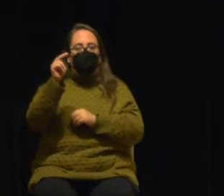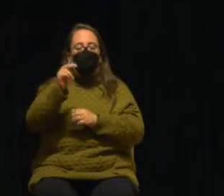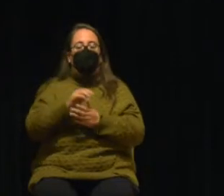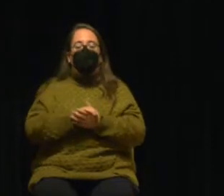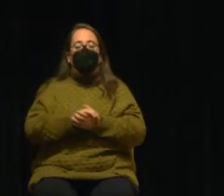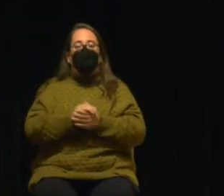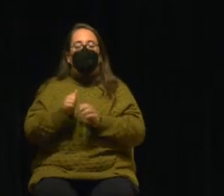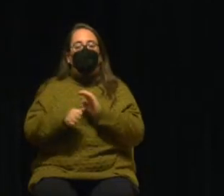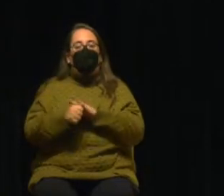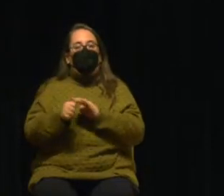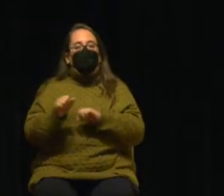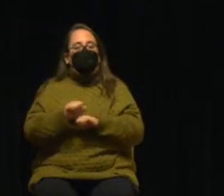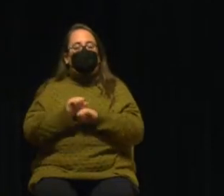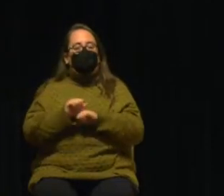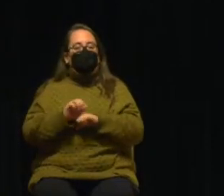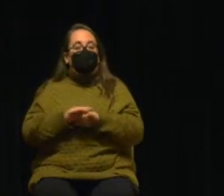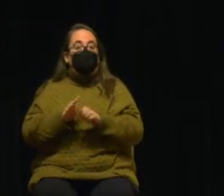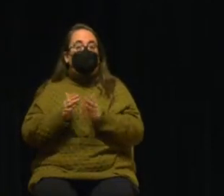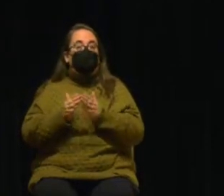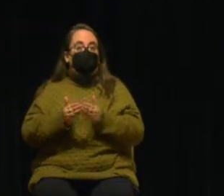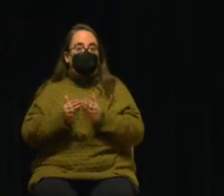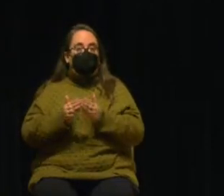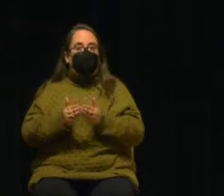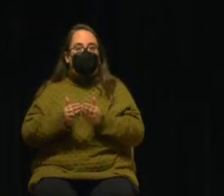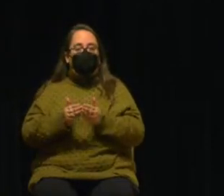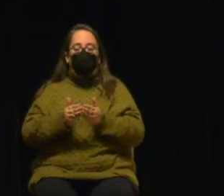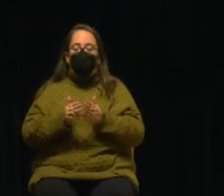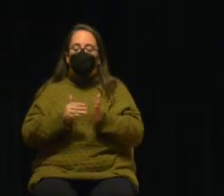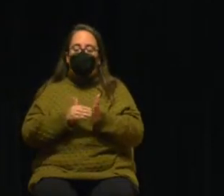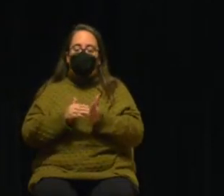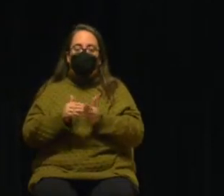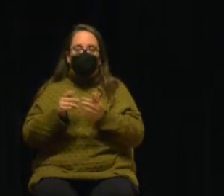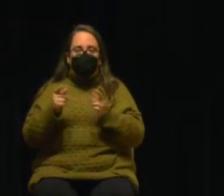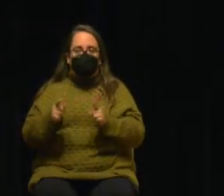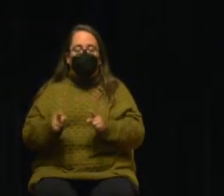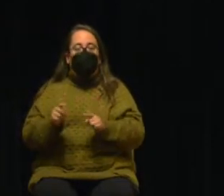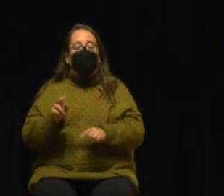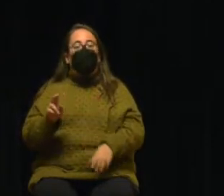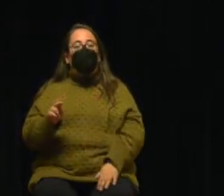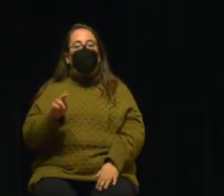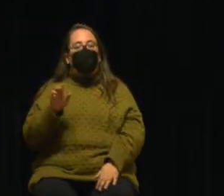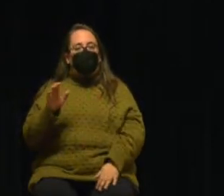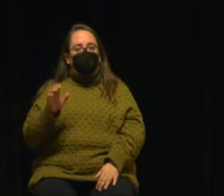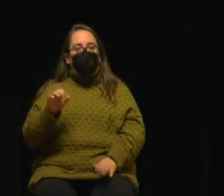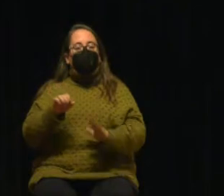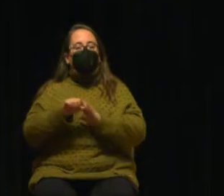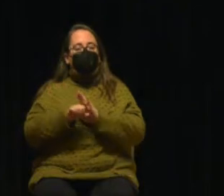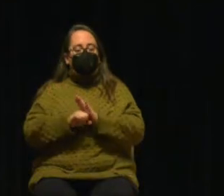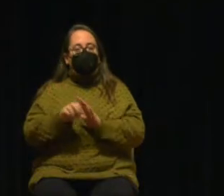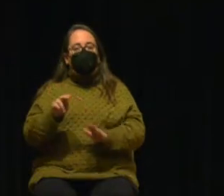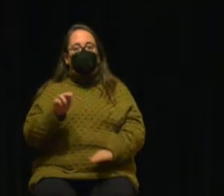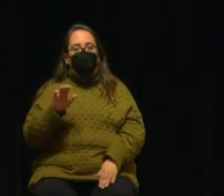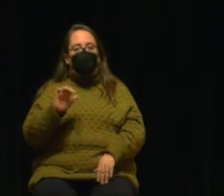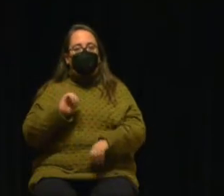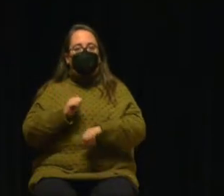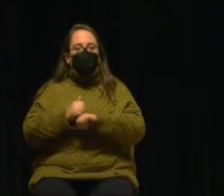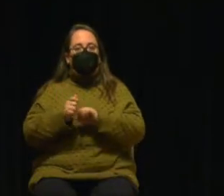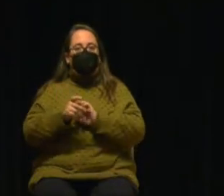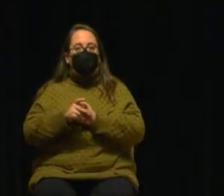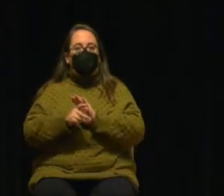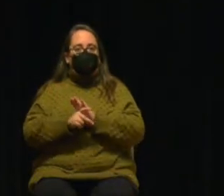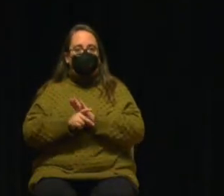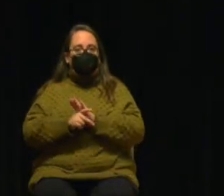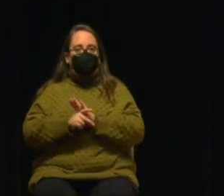smuggling slaves aboard ships was so common that North Carolina, the state of North Carolina, instituted a policy